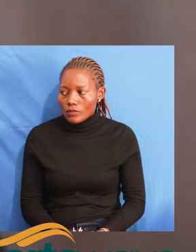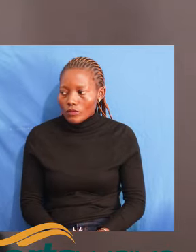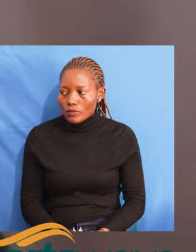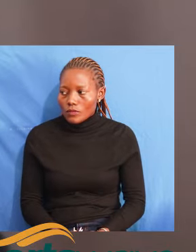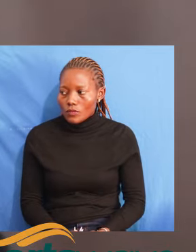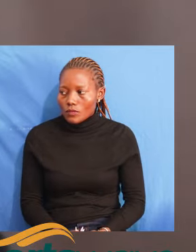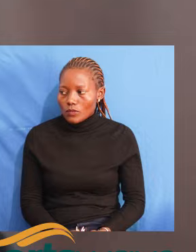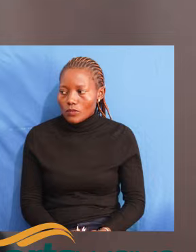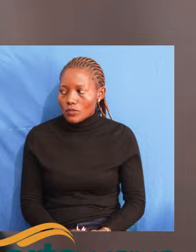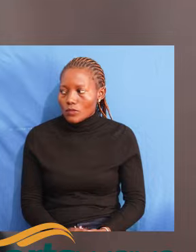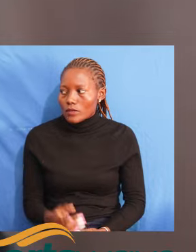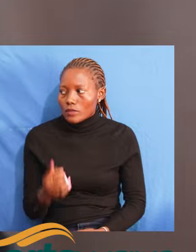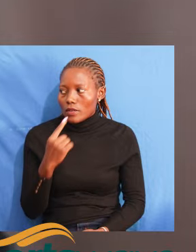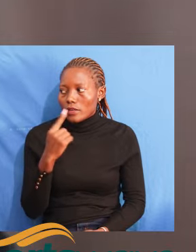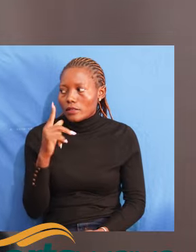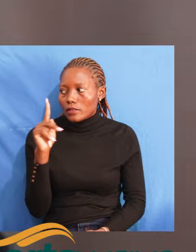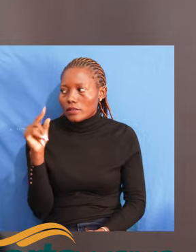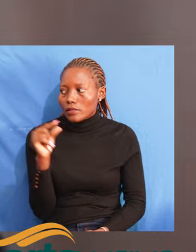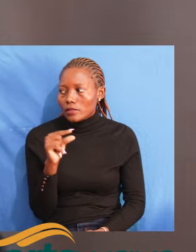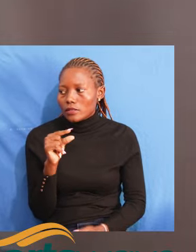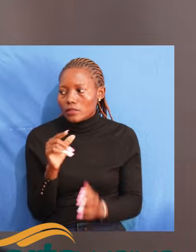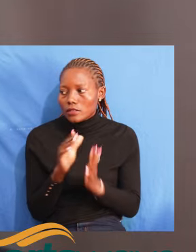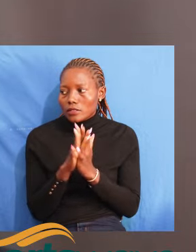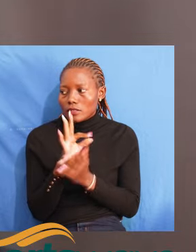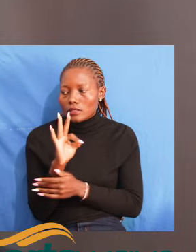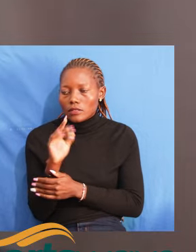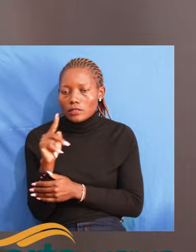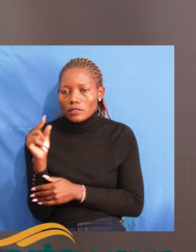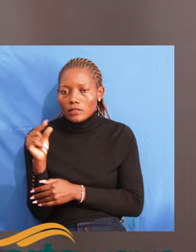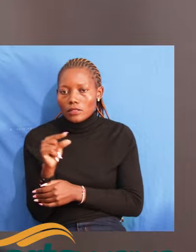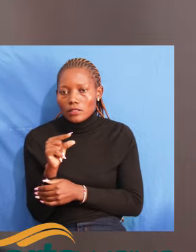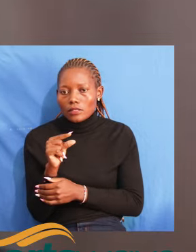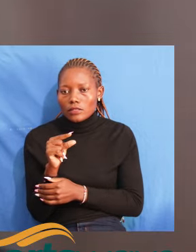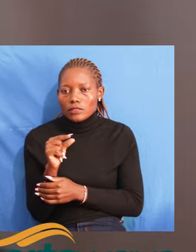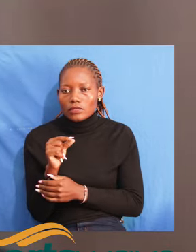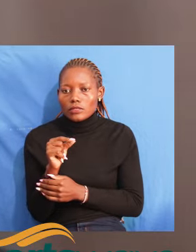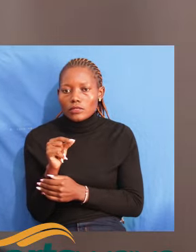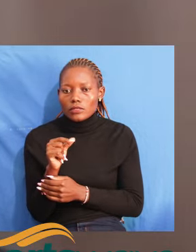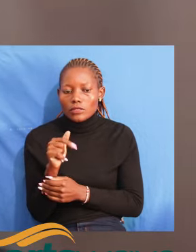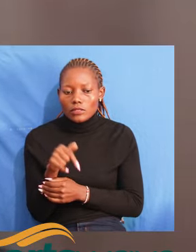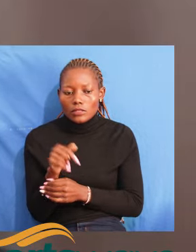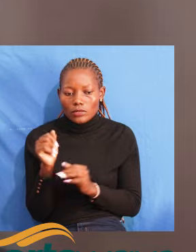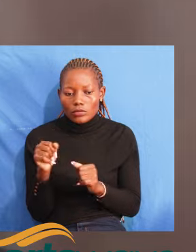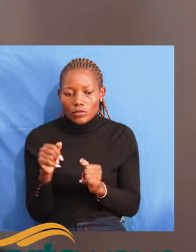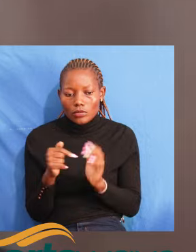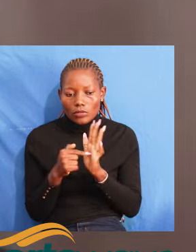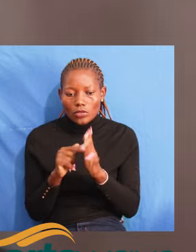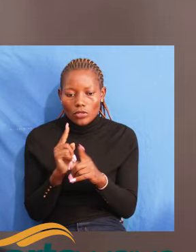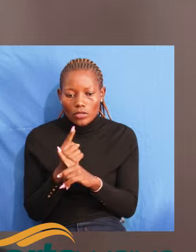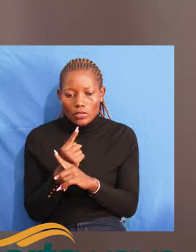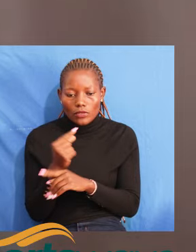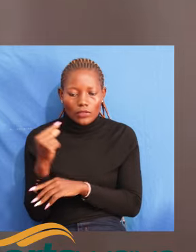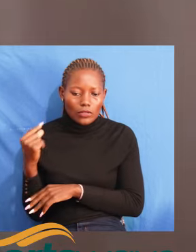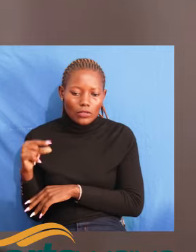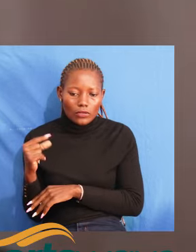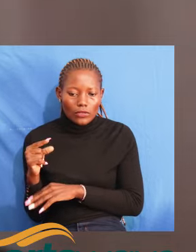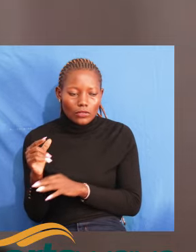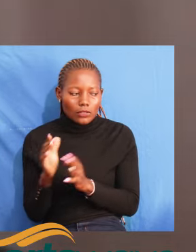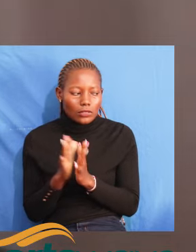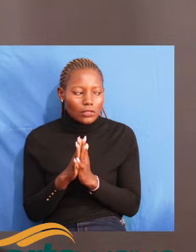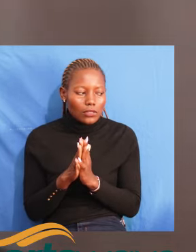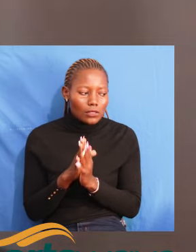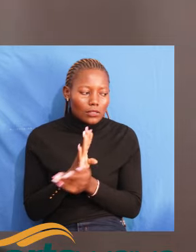100 kilograms of snatch and 103 kilograms of snatches. This can differentiate gold medal and bronze